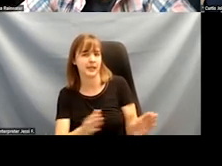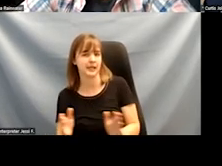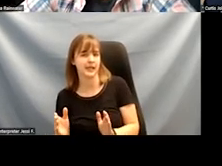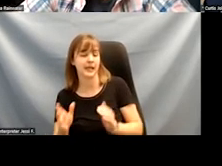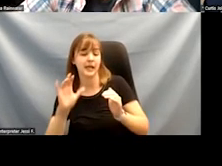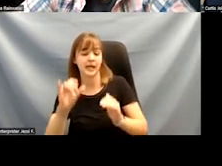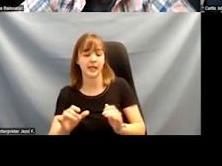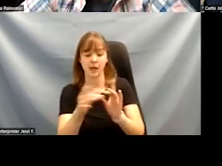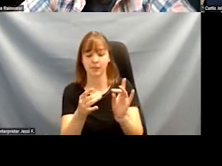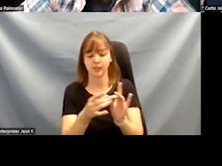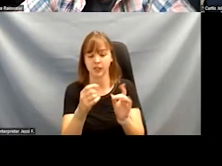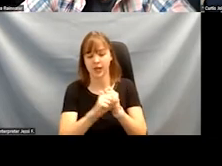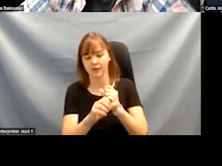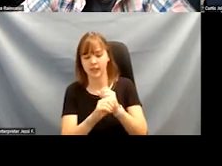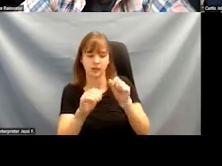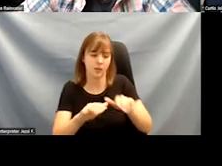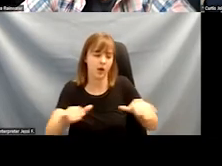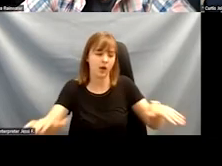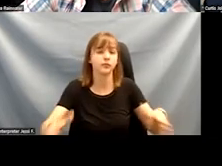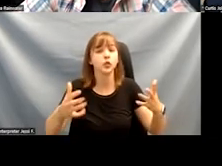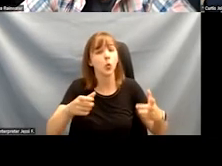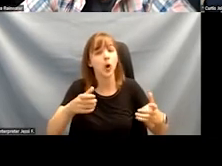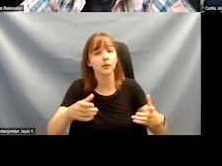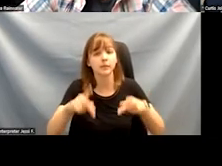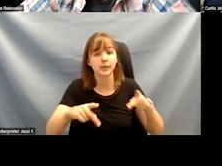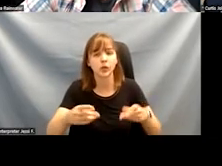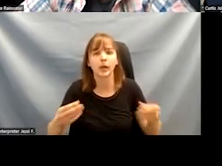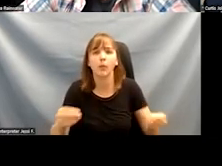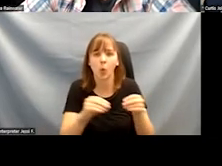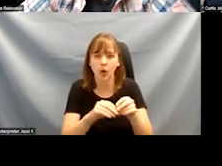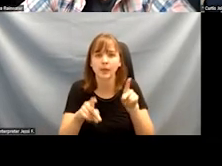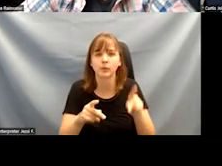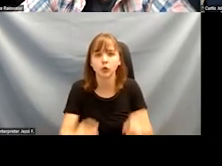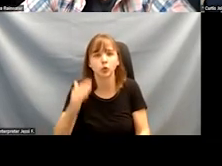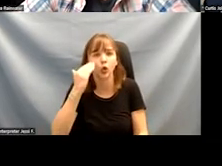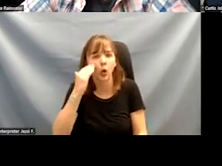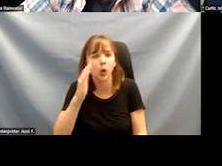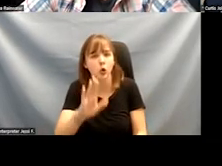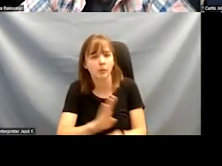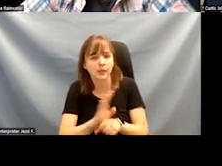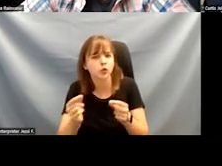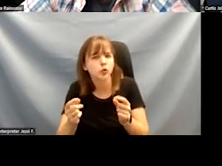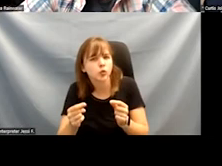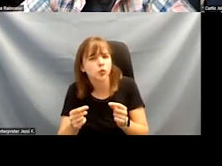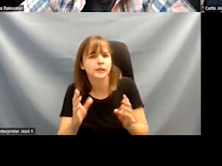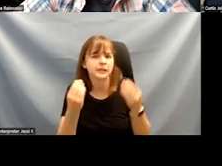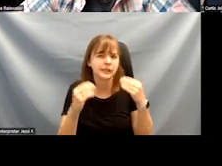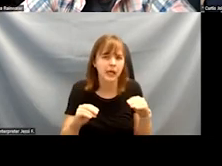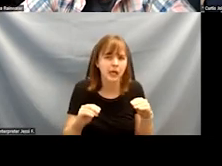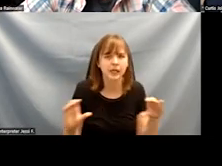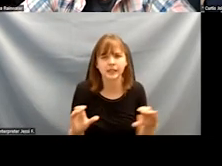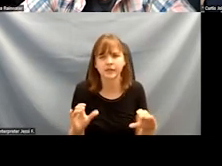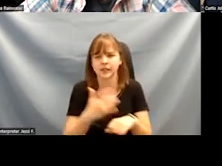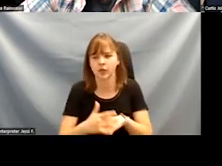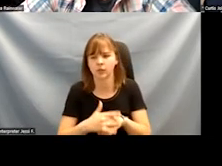There's no good, you know, you want more people to be aware of your business, more people to be aware of what your activities are. And